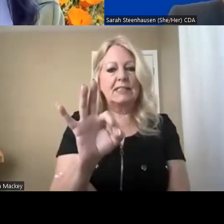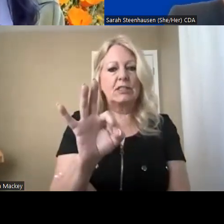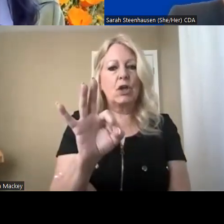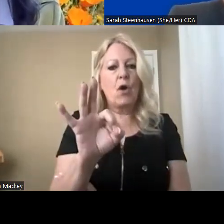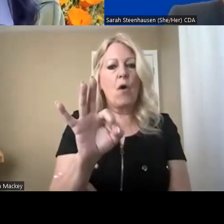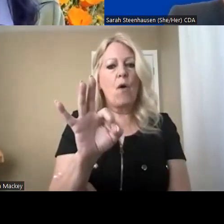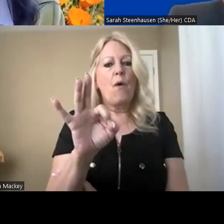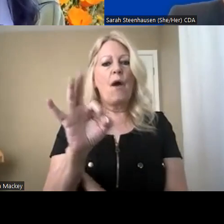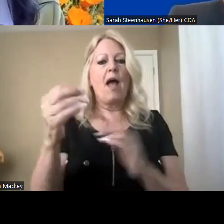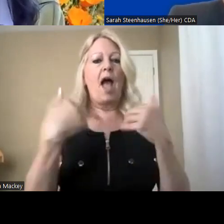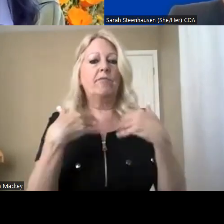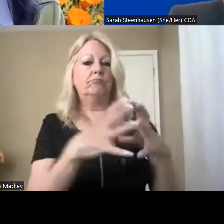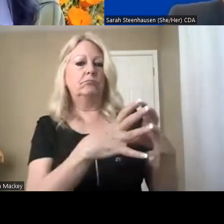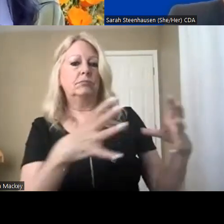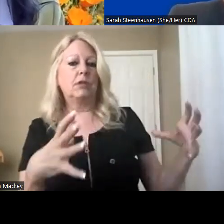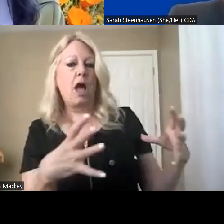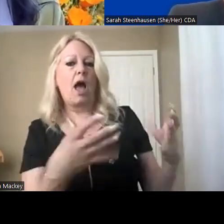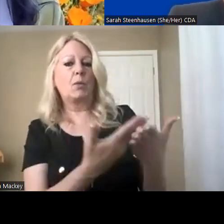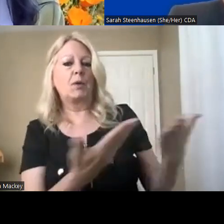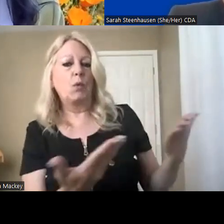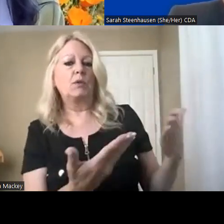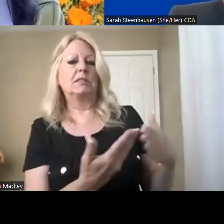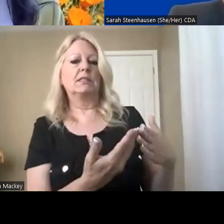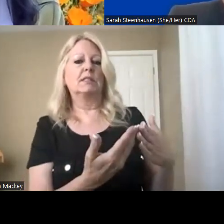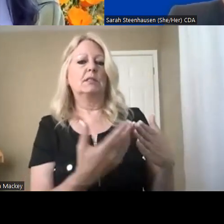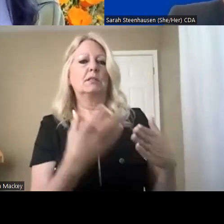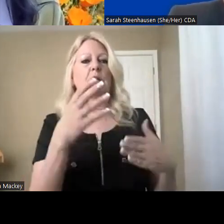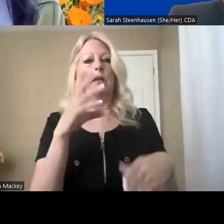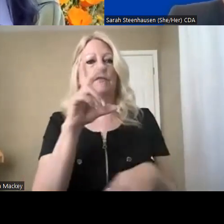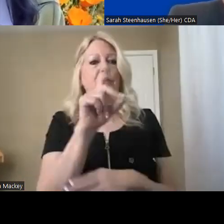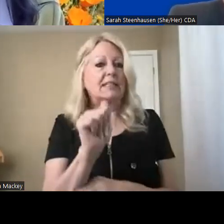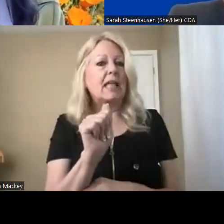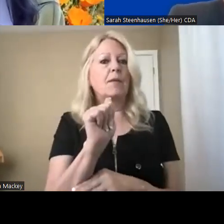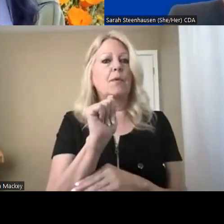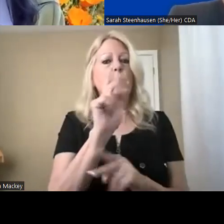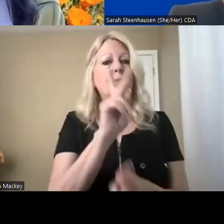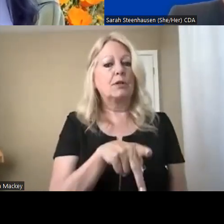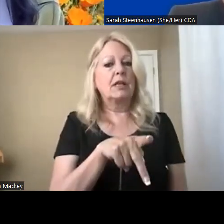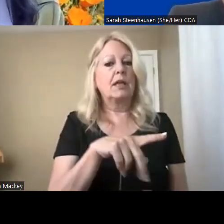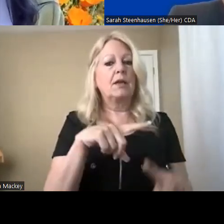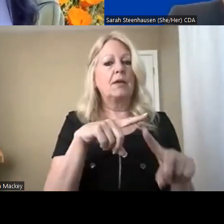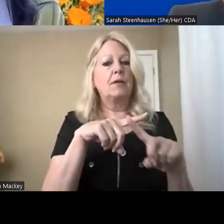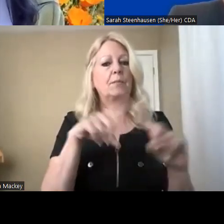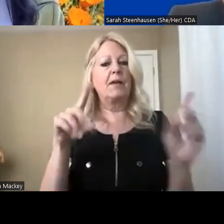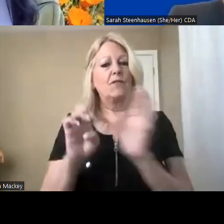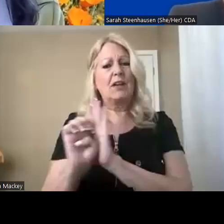rural queer disabled person, for example. So if there is a possibility to consider the depth